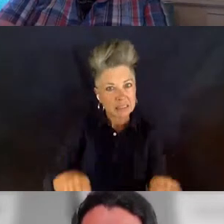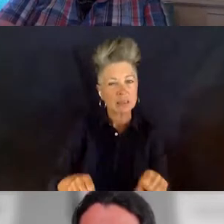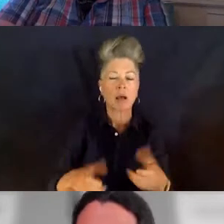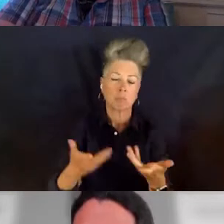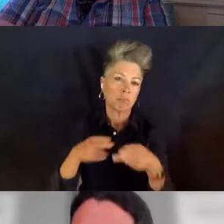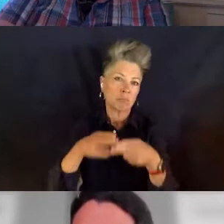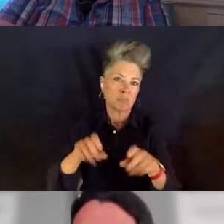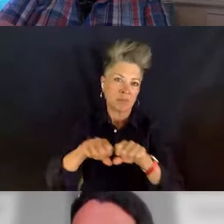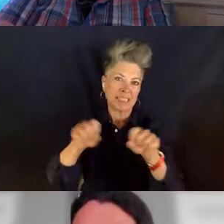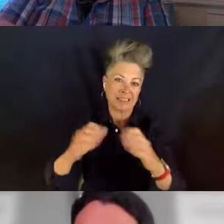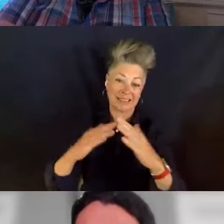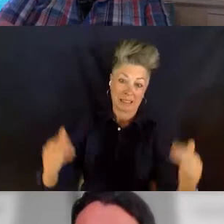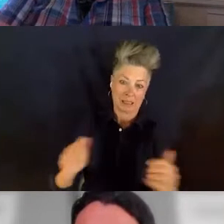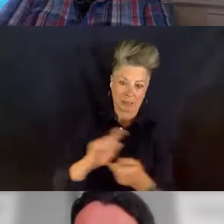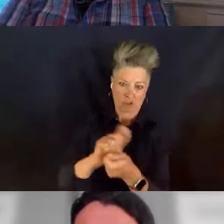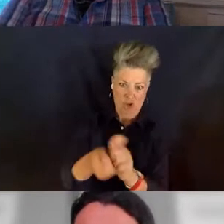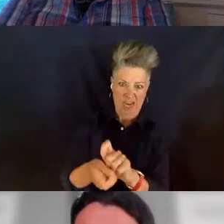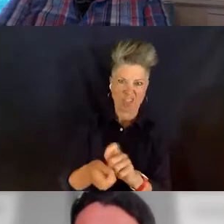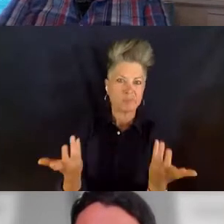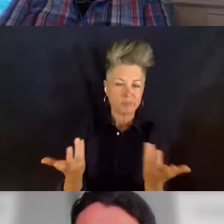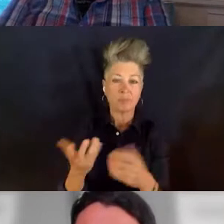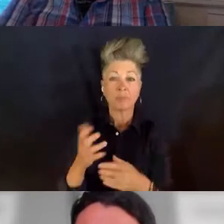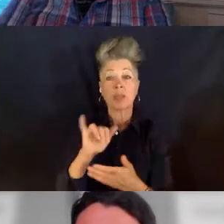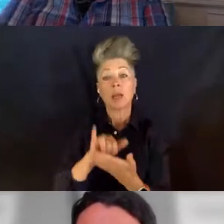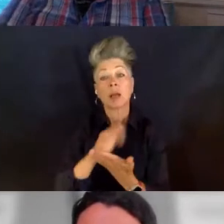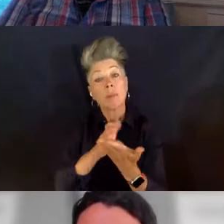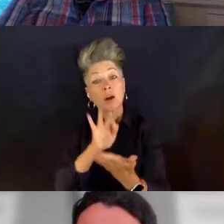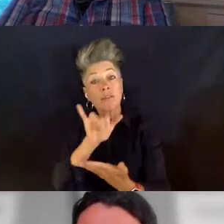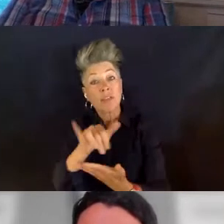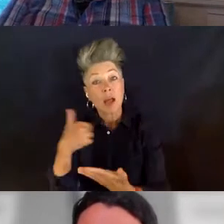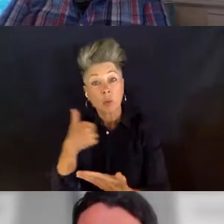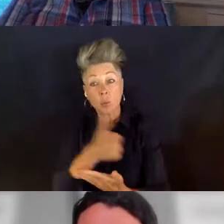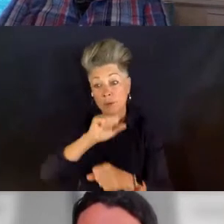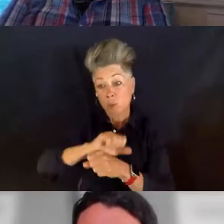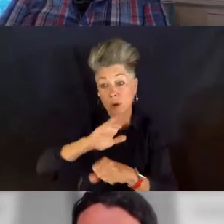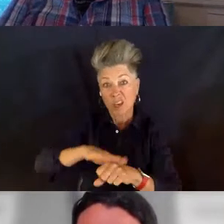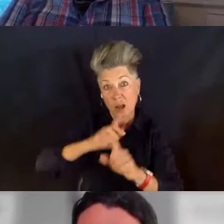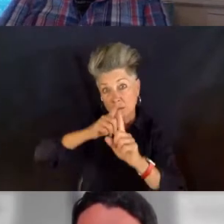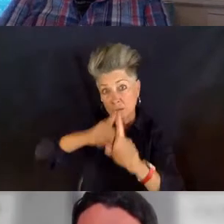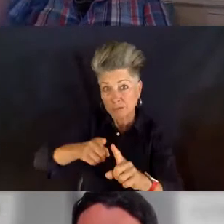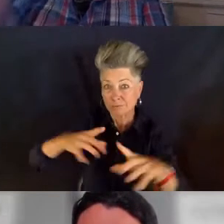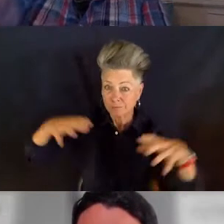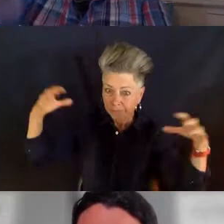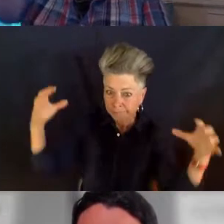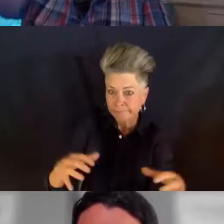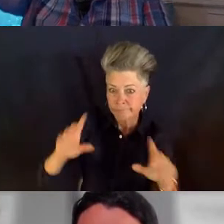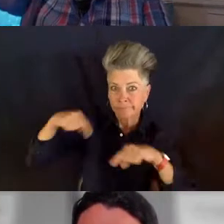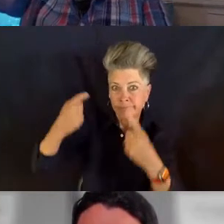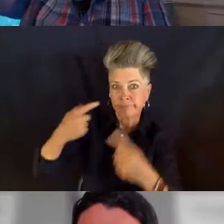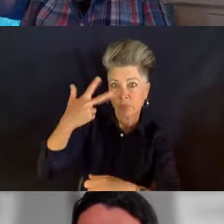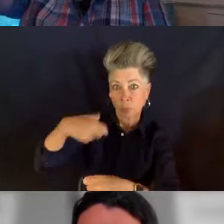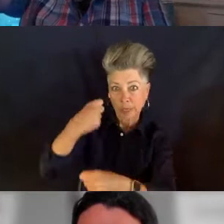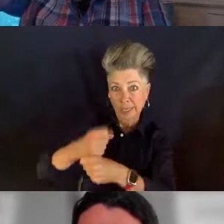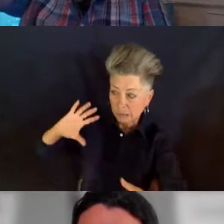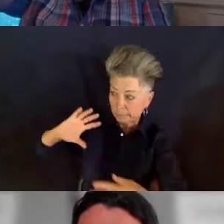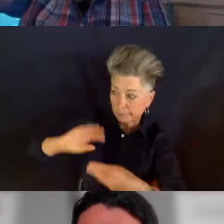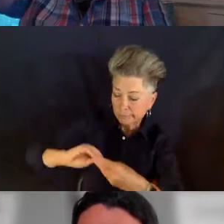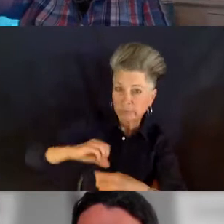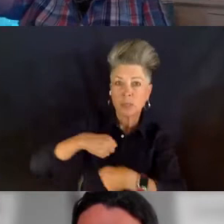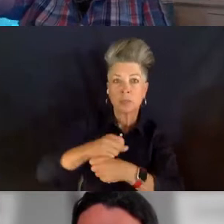of the systems change that we've been all working on collectively over the last 3 years is making sure that we